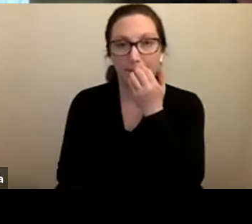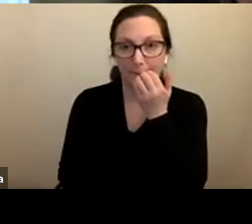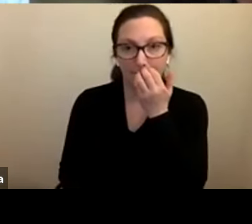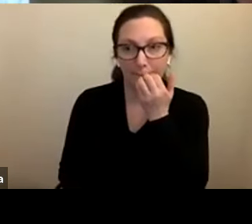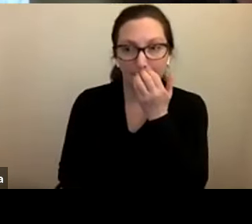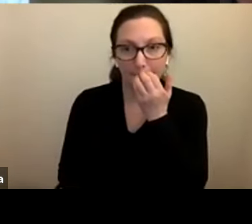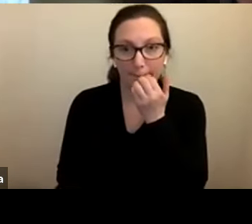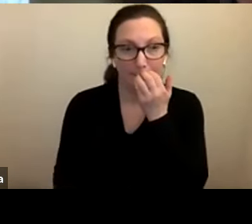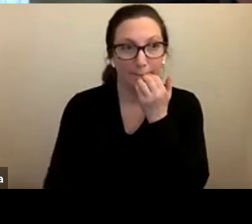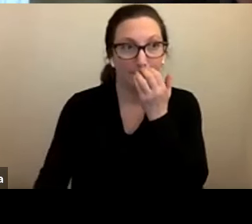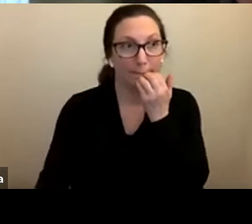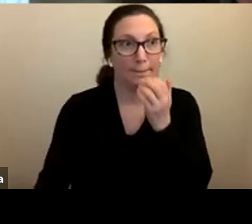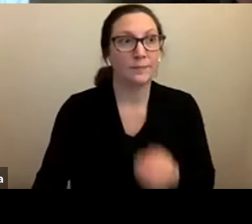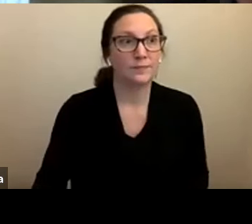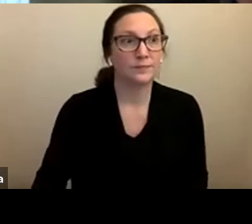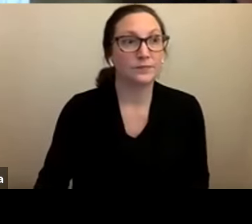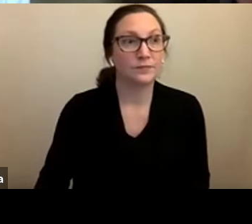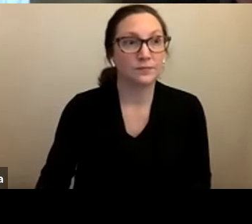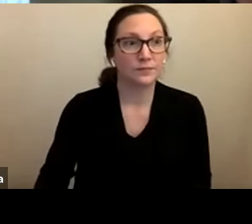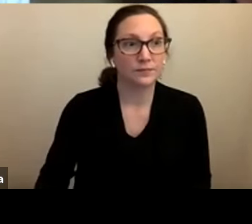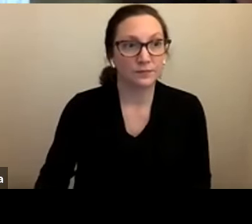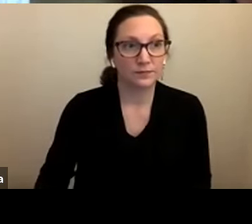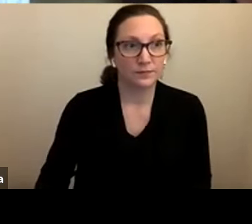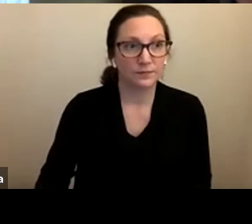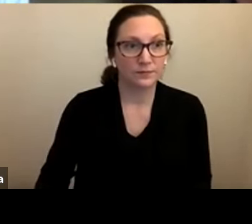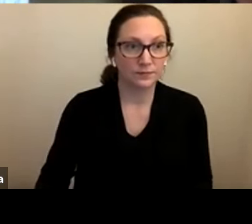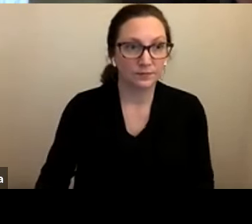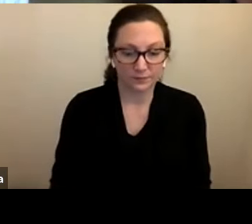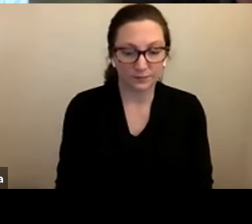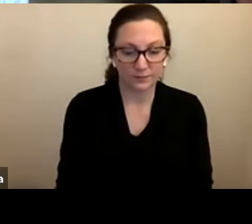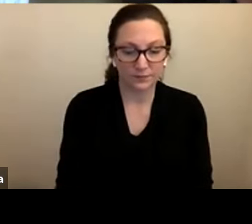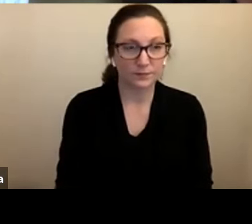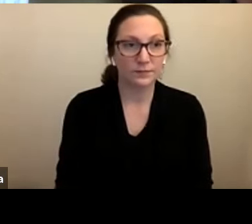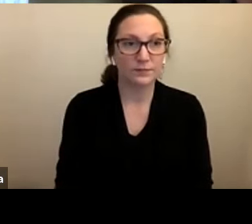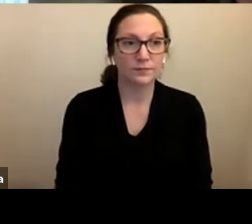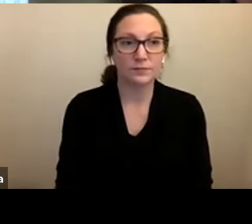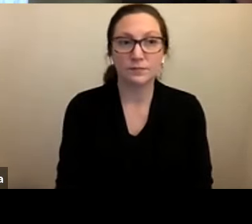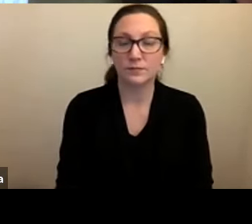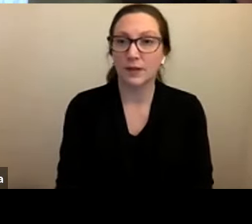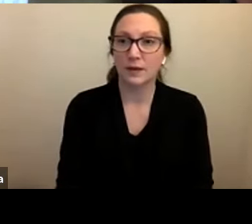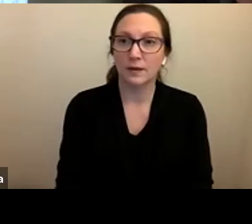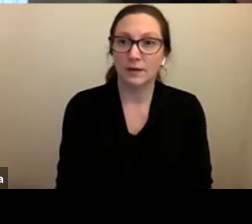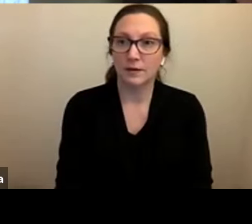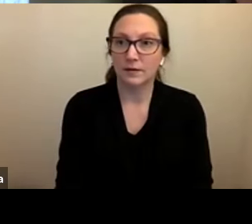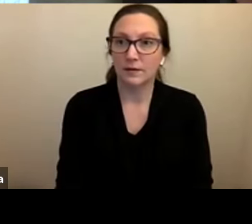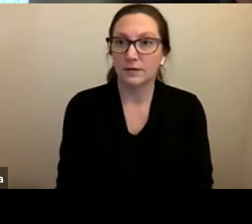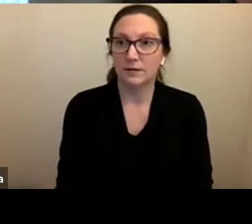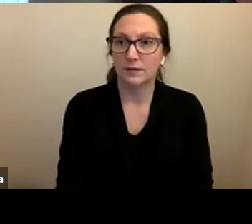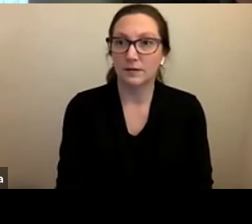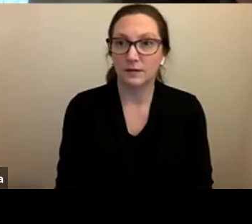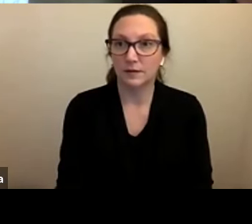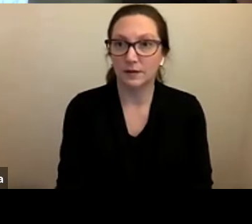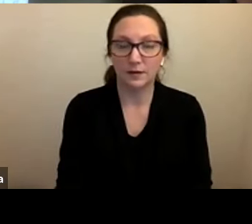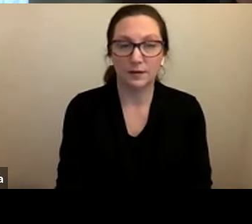Thank you. Another just quick question, Dr.